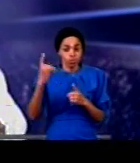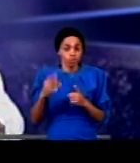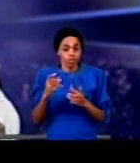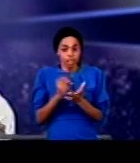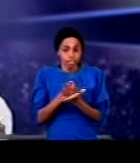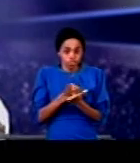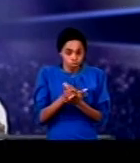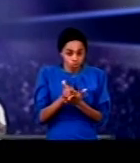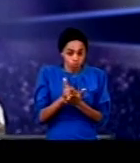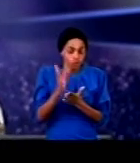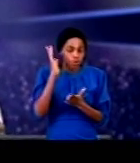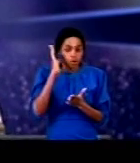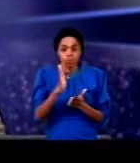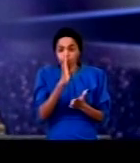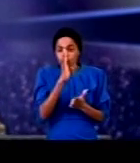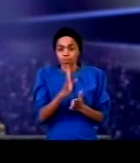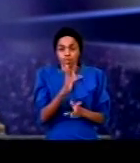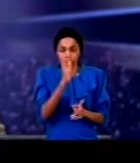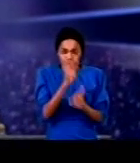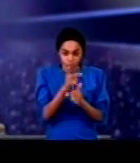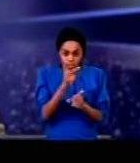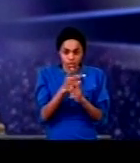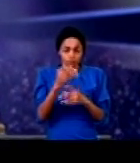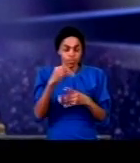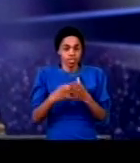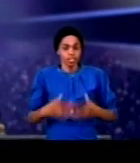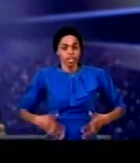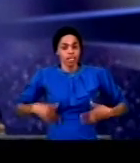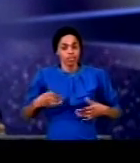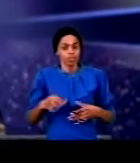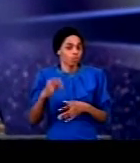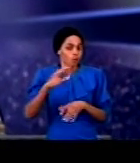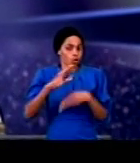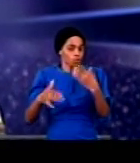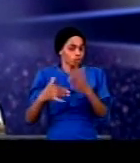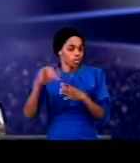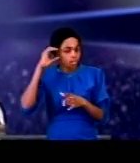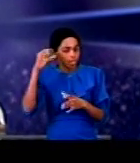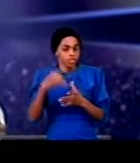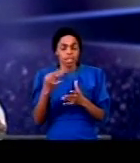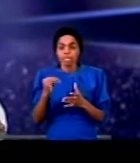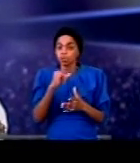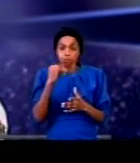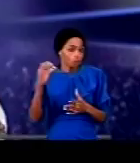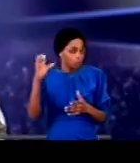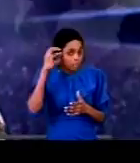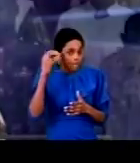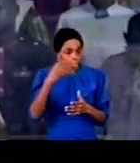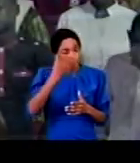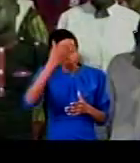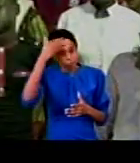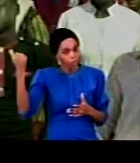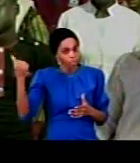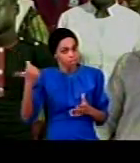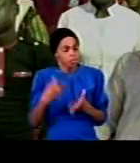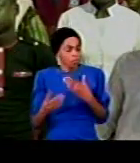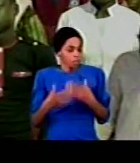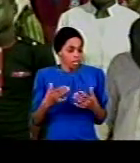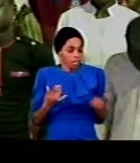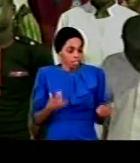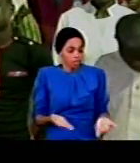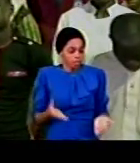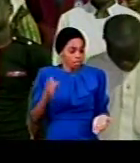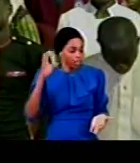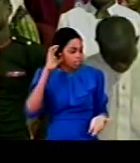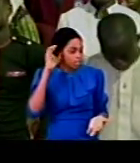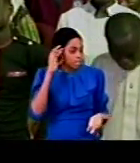number 4, who will have all men to be saved and come unto the knowledge of the truth. Number one, to come unto it, but